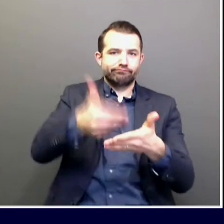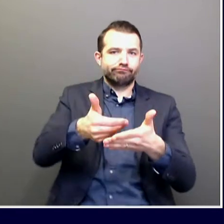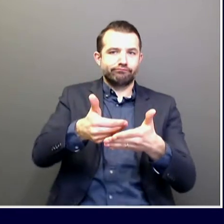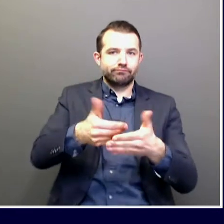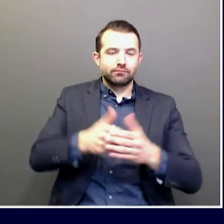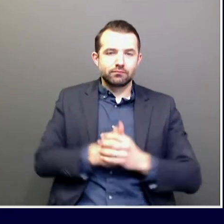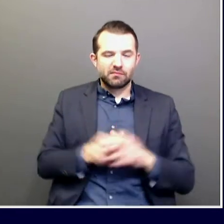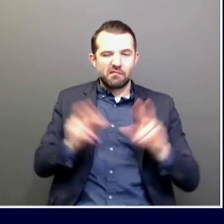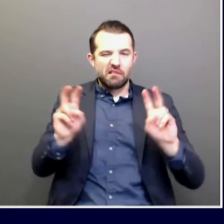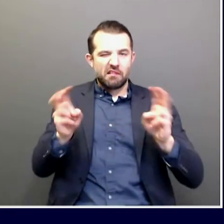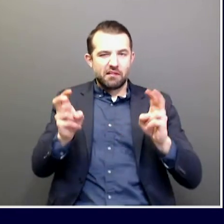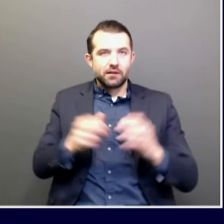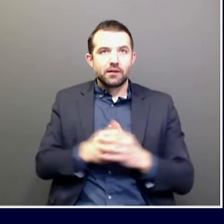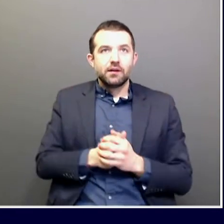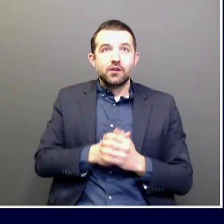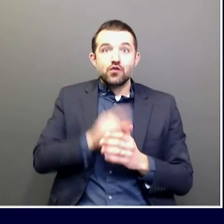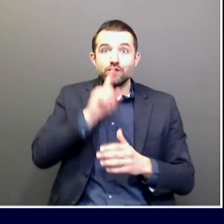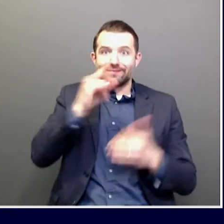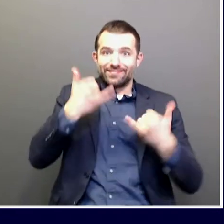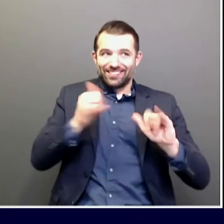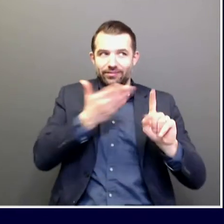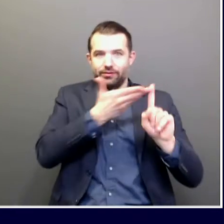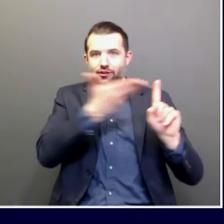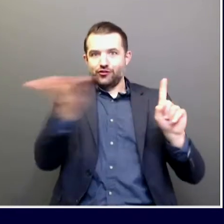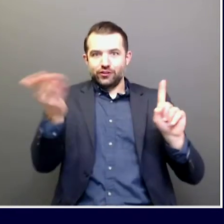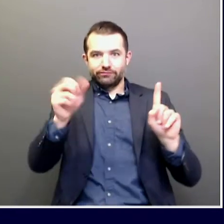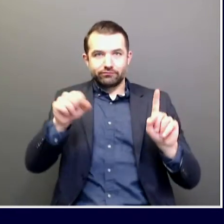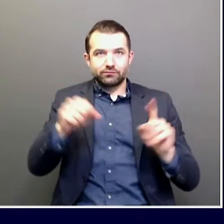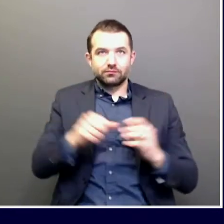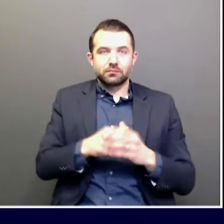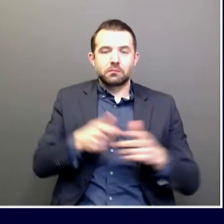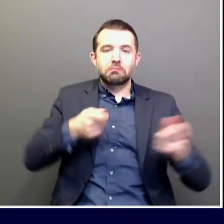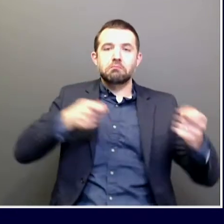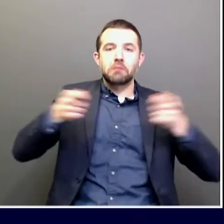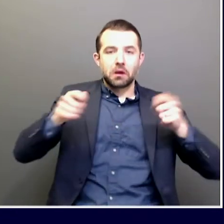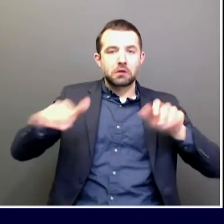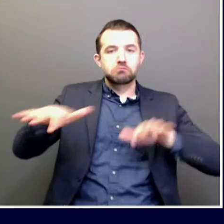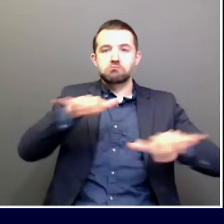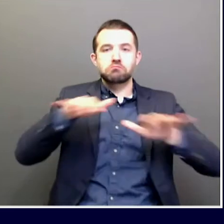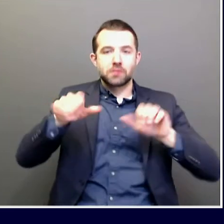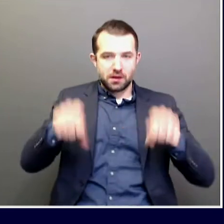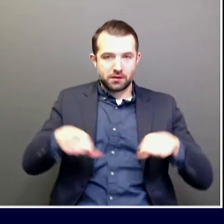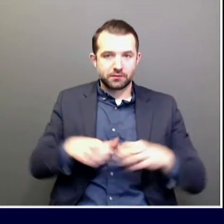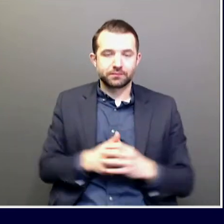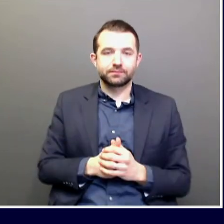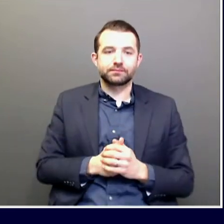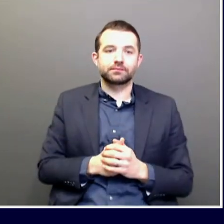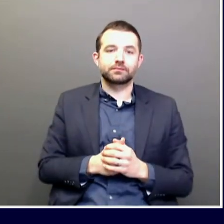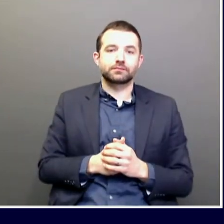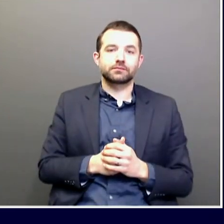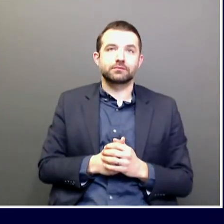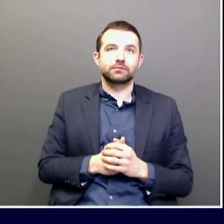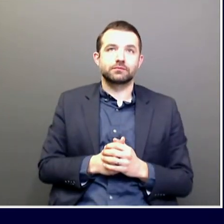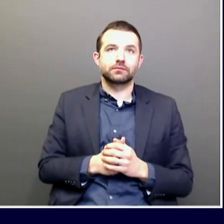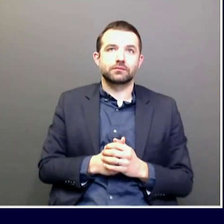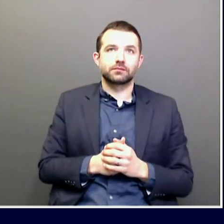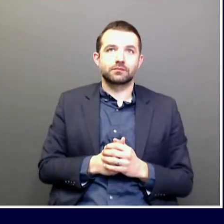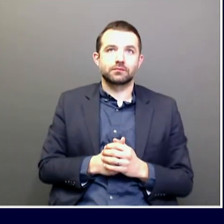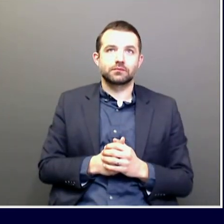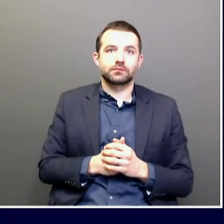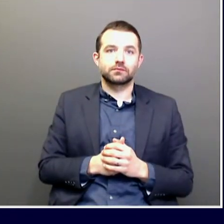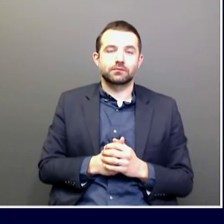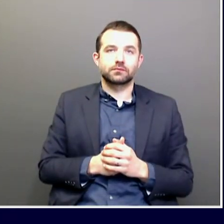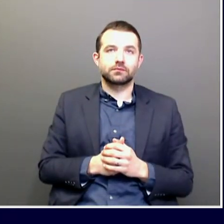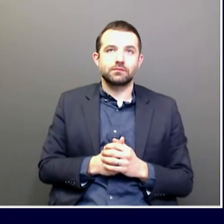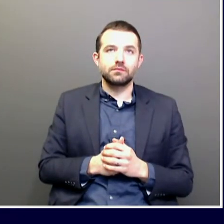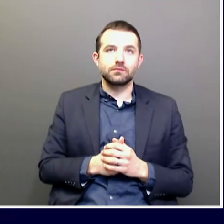hospitalizations become half of what they are now. Is there a metric that you would use to say when we would go to when would we